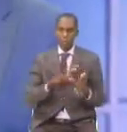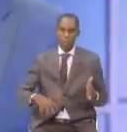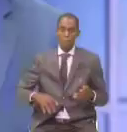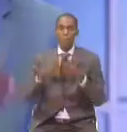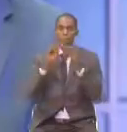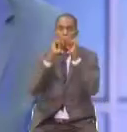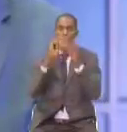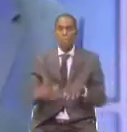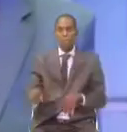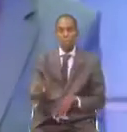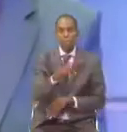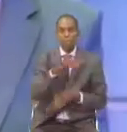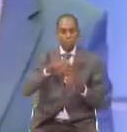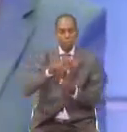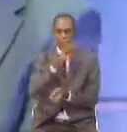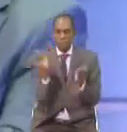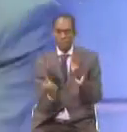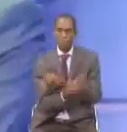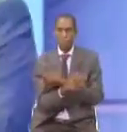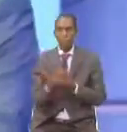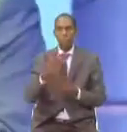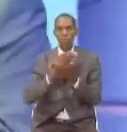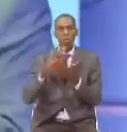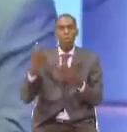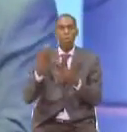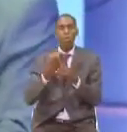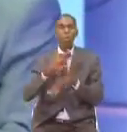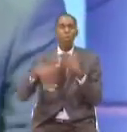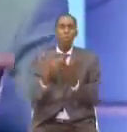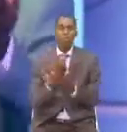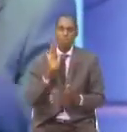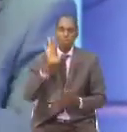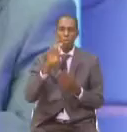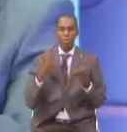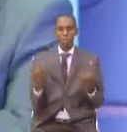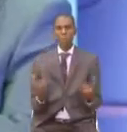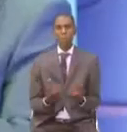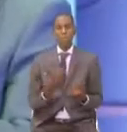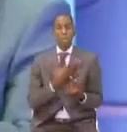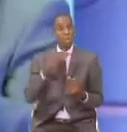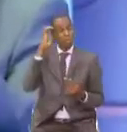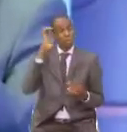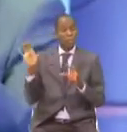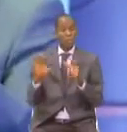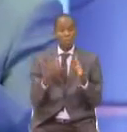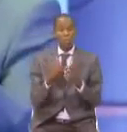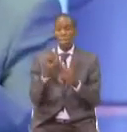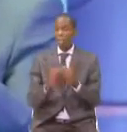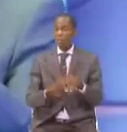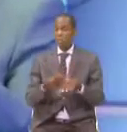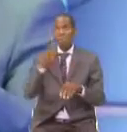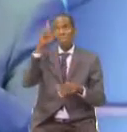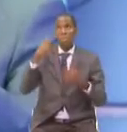you in turning you away from all your sins. And he does that every time. He has not